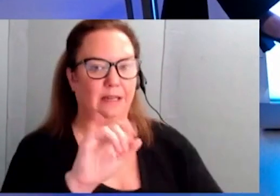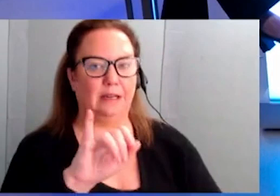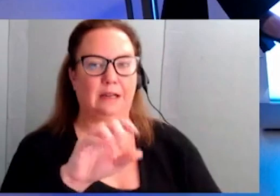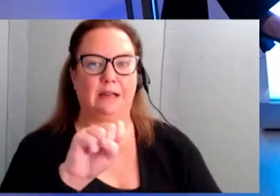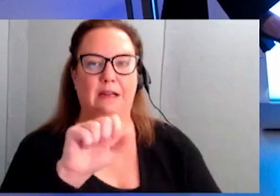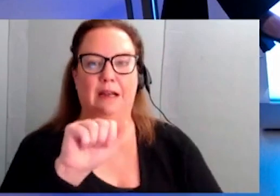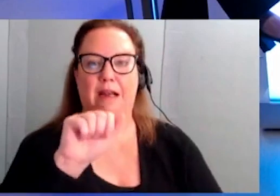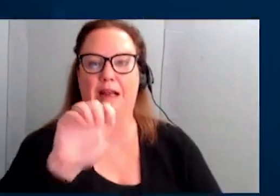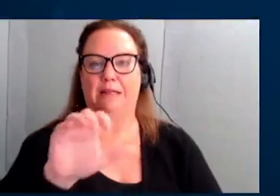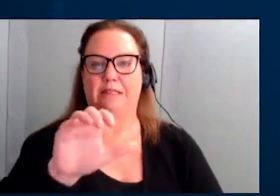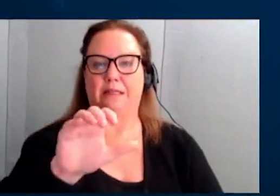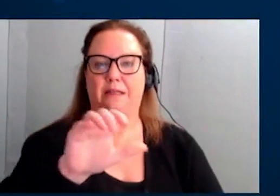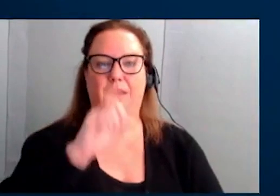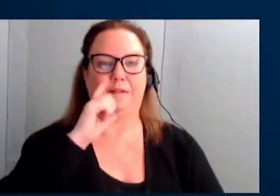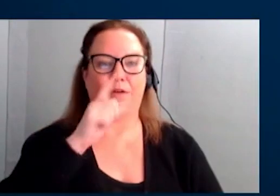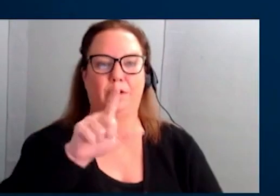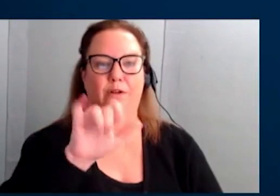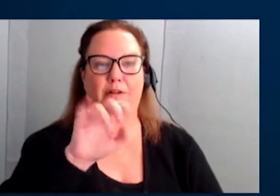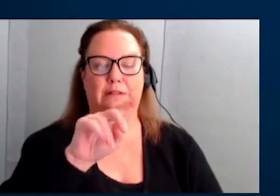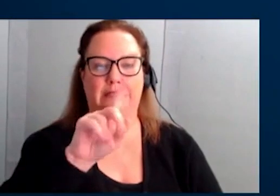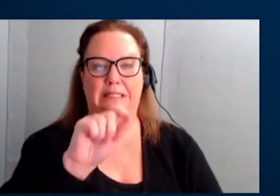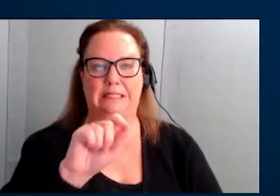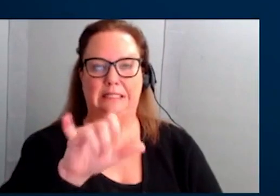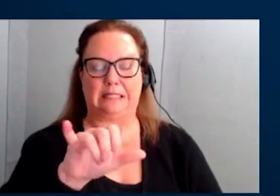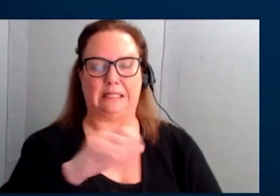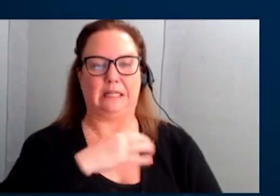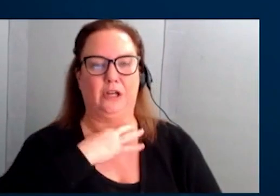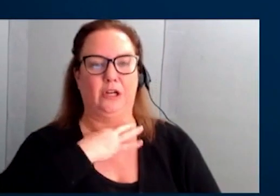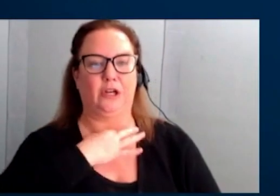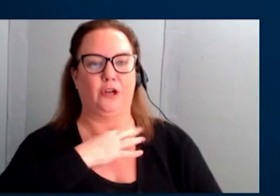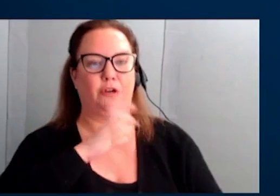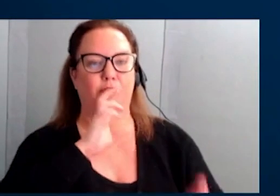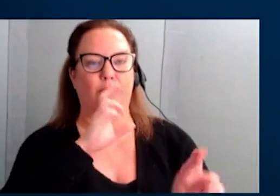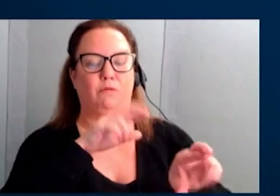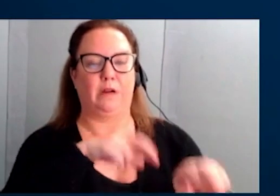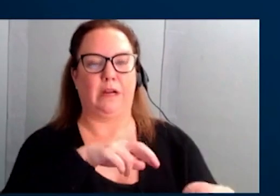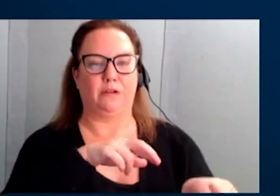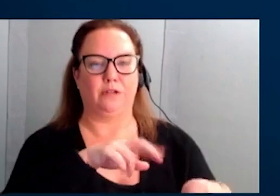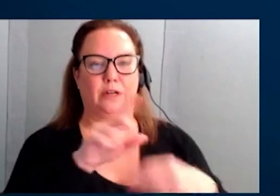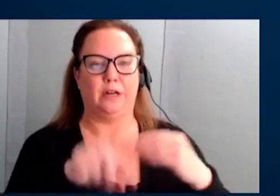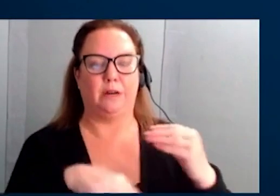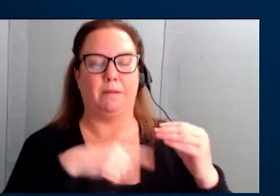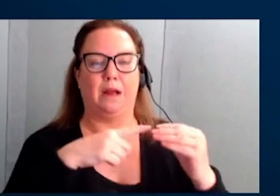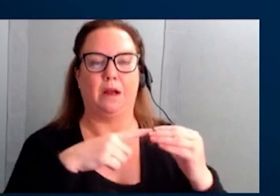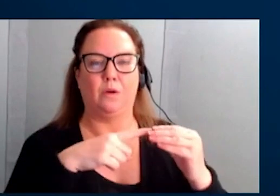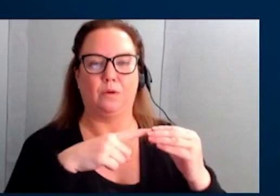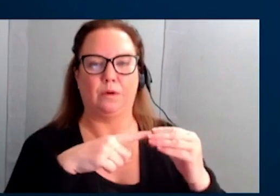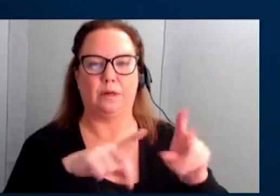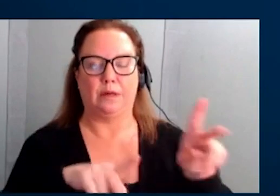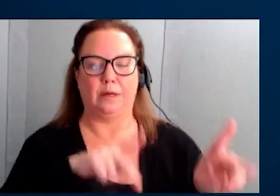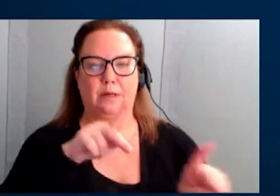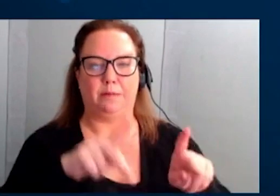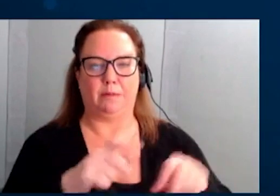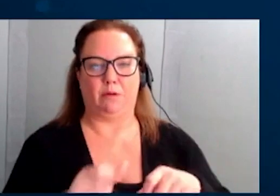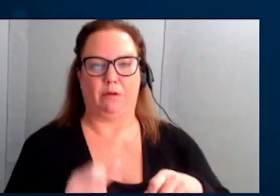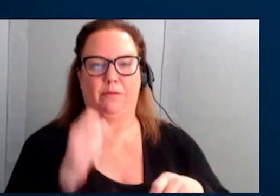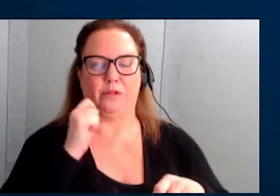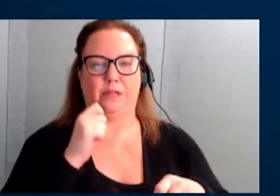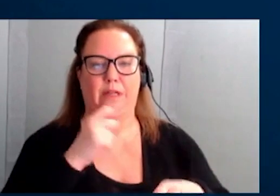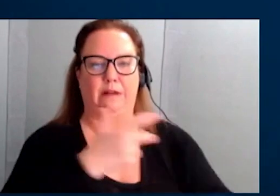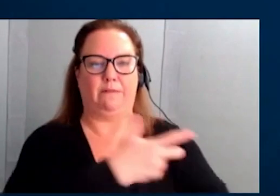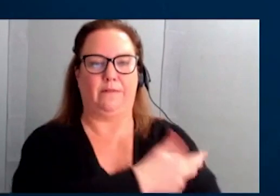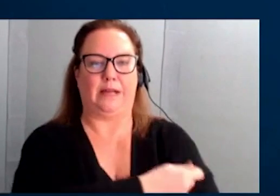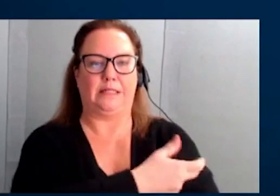and it's for Linsey. Just curious your reaction about people refusing to get vaccinated, maybe concerned